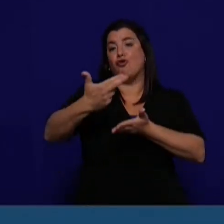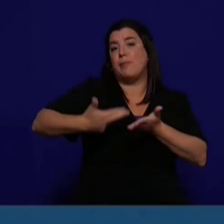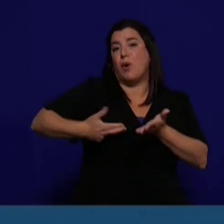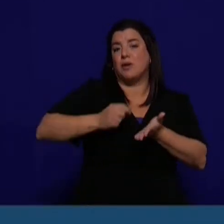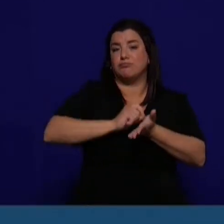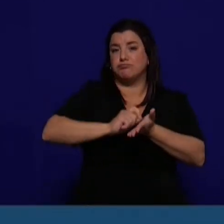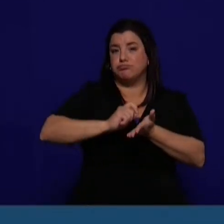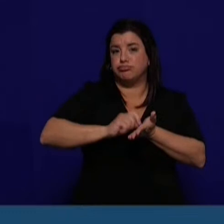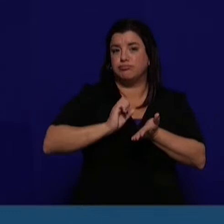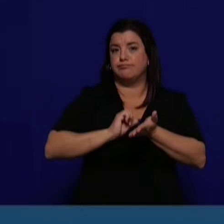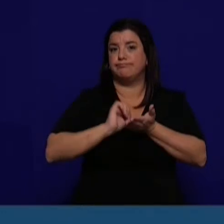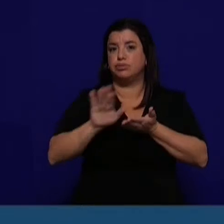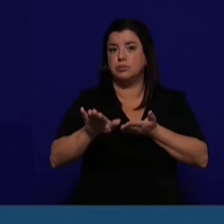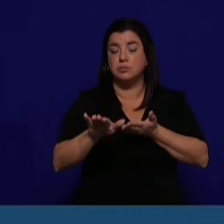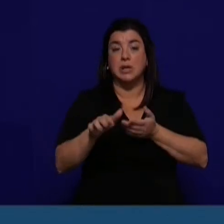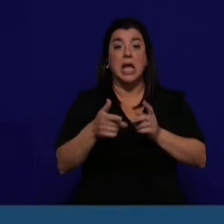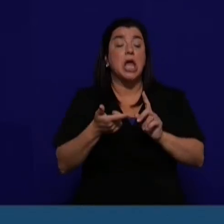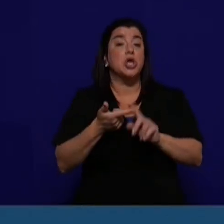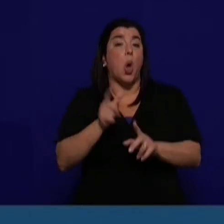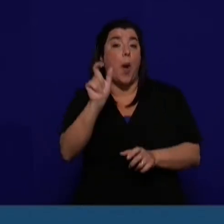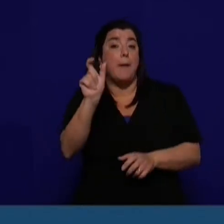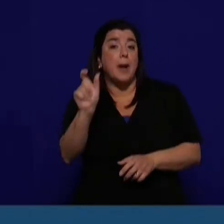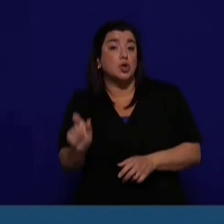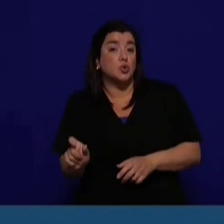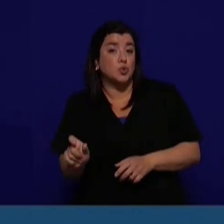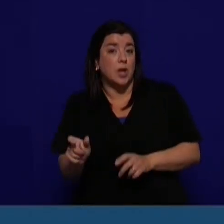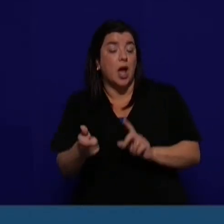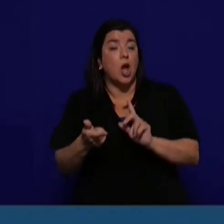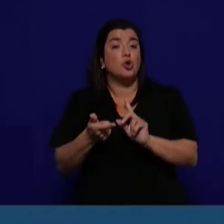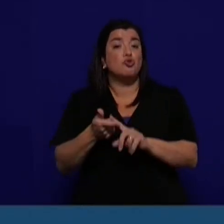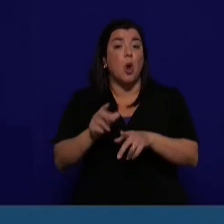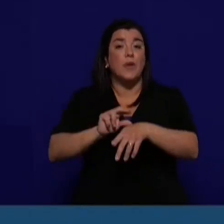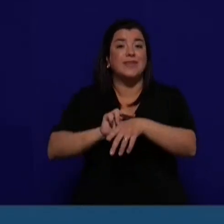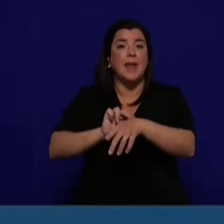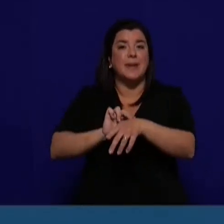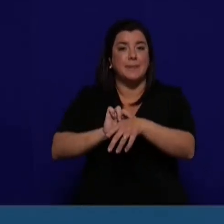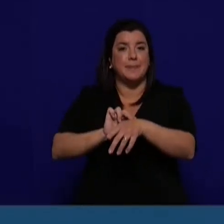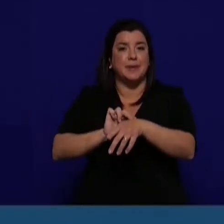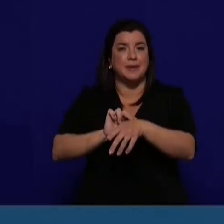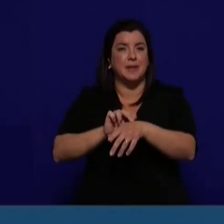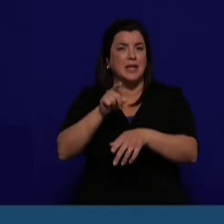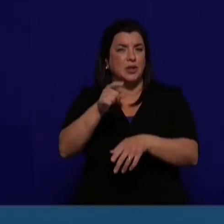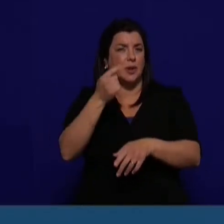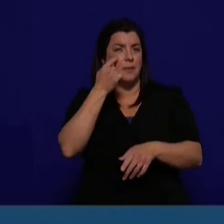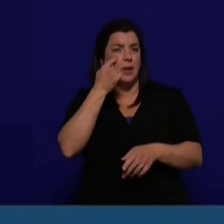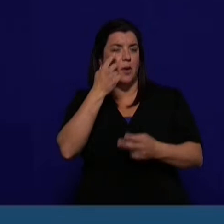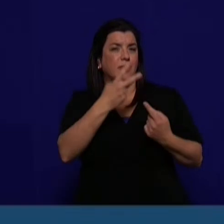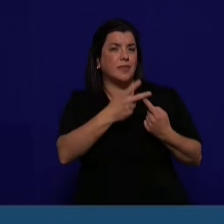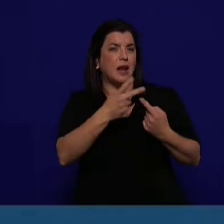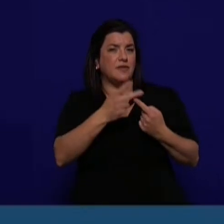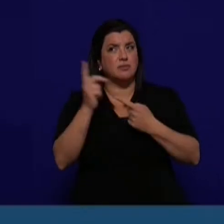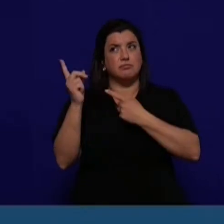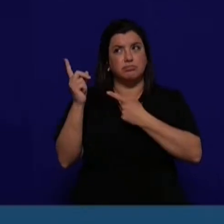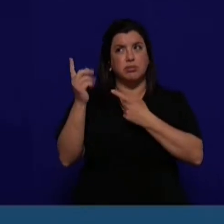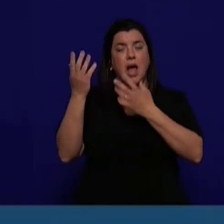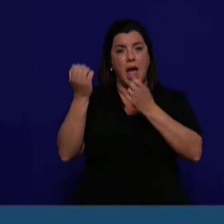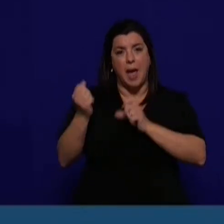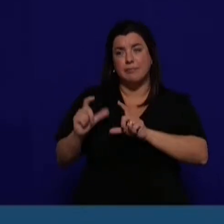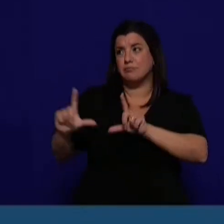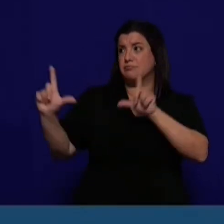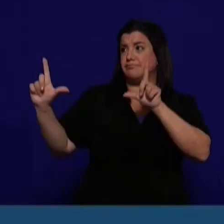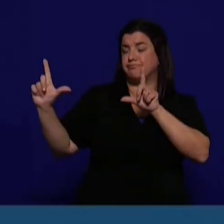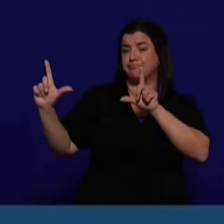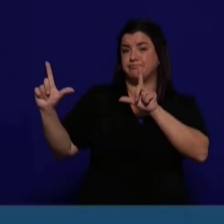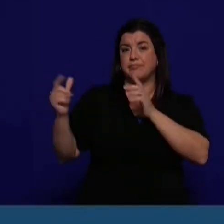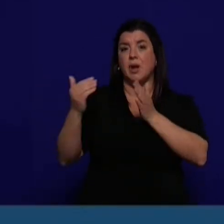min-naħa tat-tobba. U dawn infatti hemm din il-formola li qegħdin naraw ukoll fuq din l-slide fejn hija formola li hija